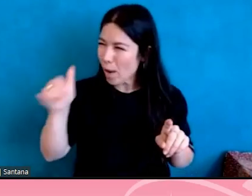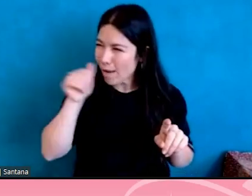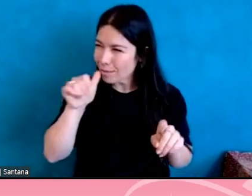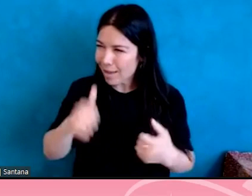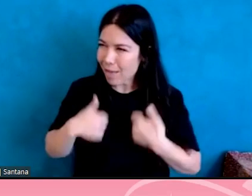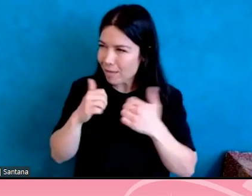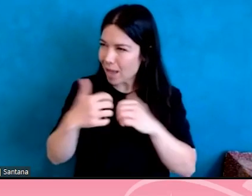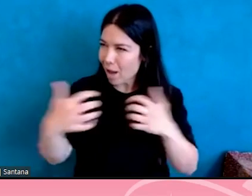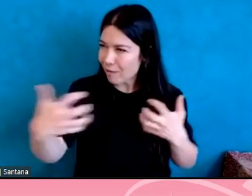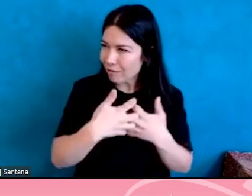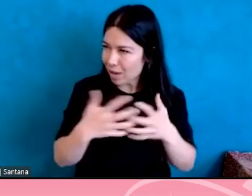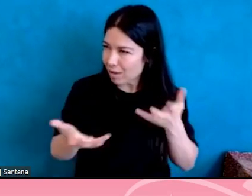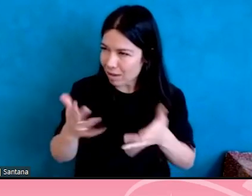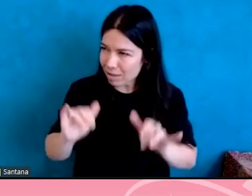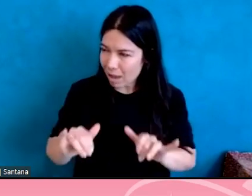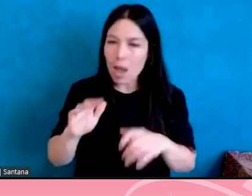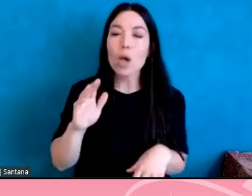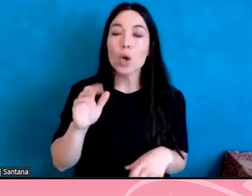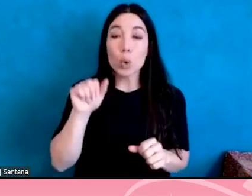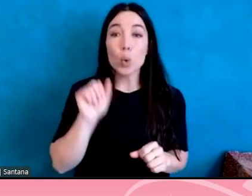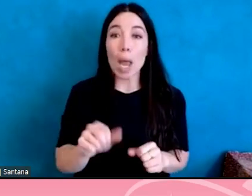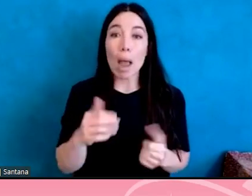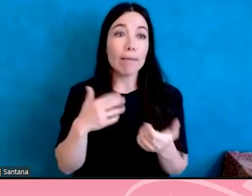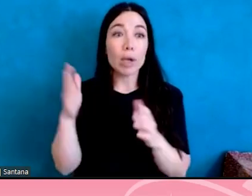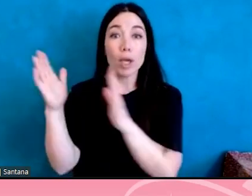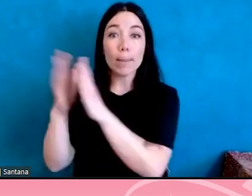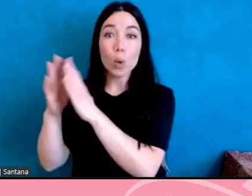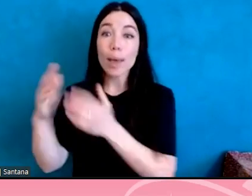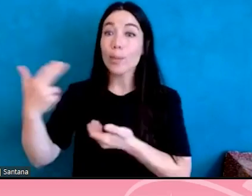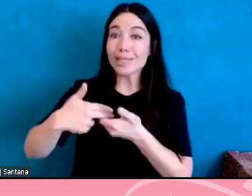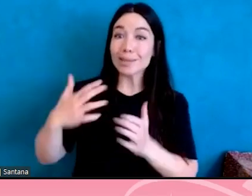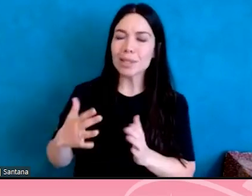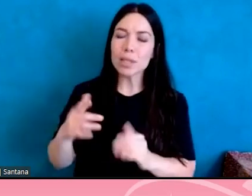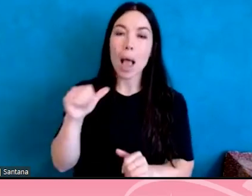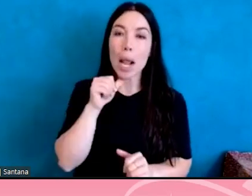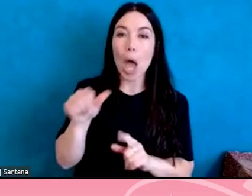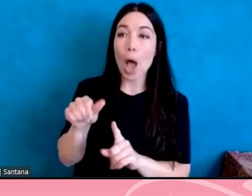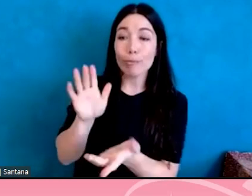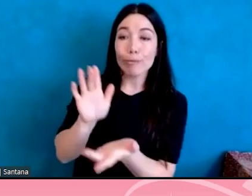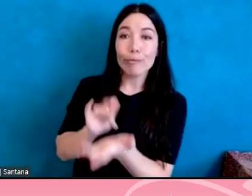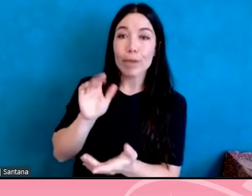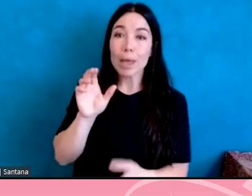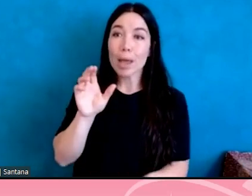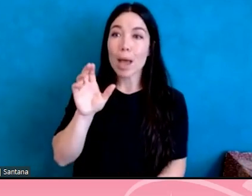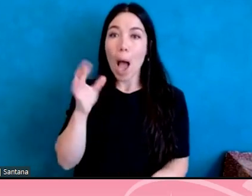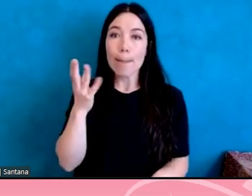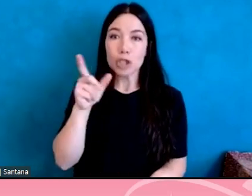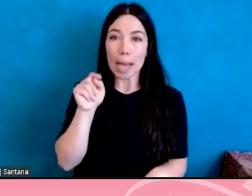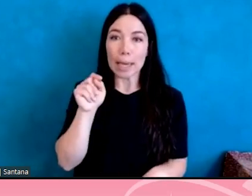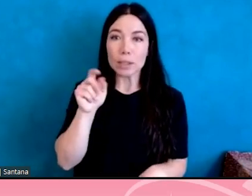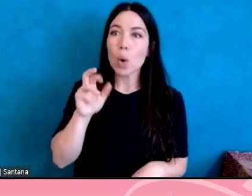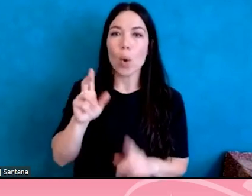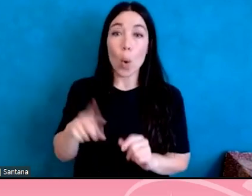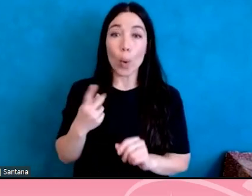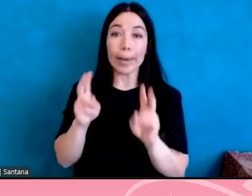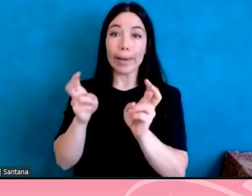have community participants, not as objects or subjects, but as actually people who are helping you to think through